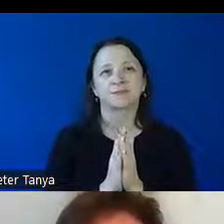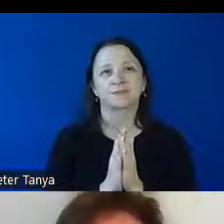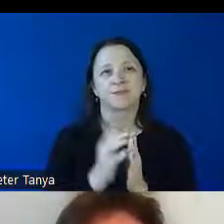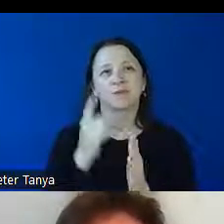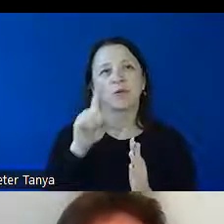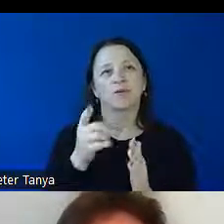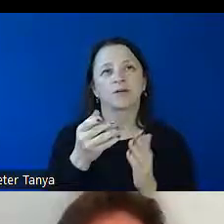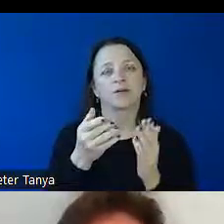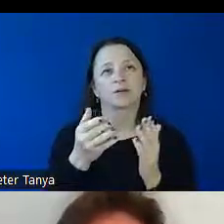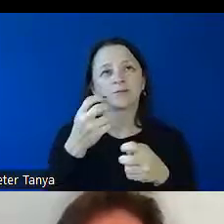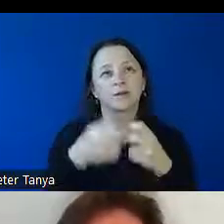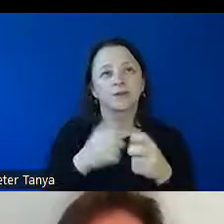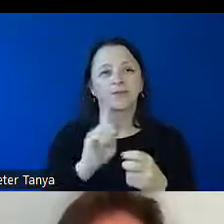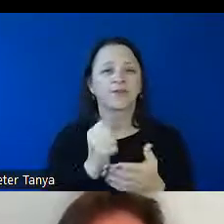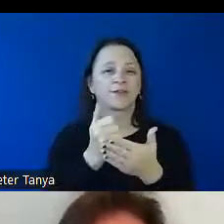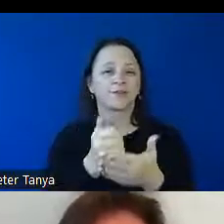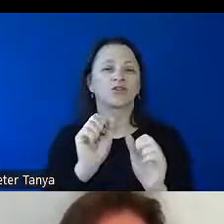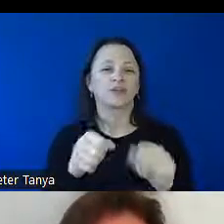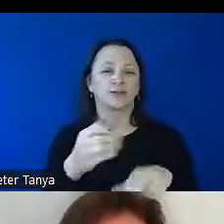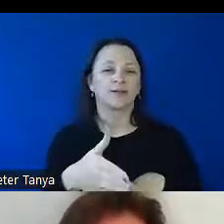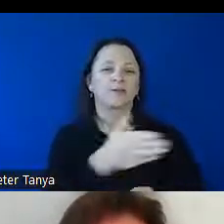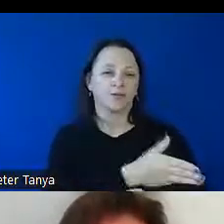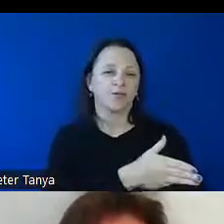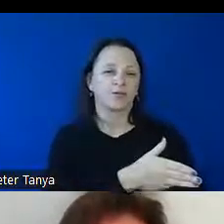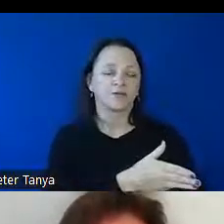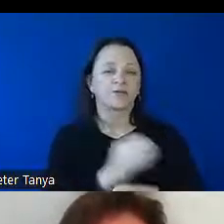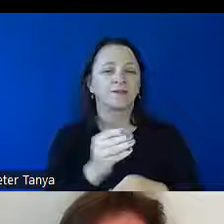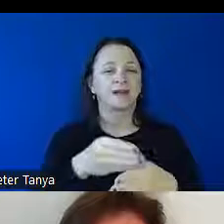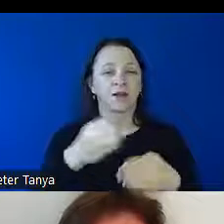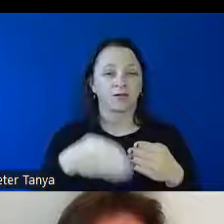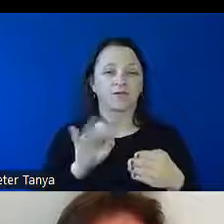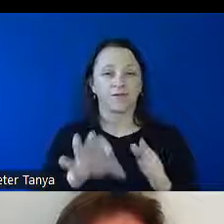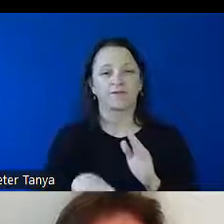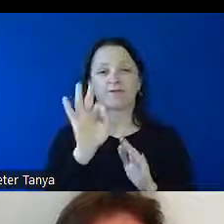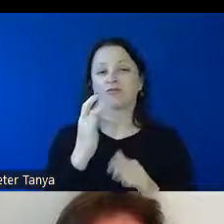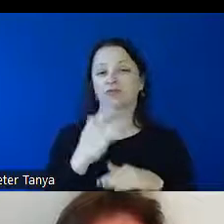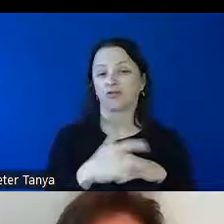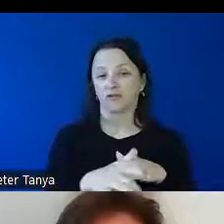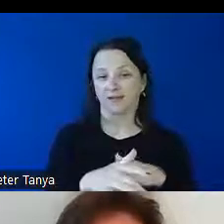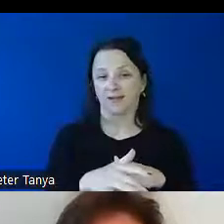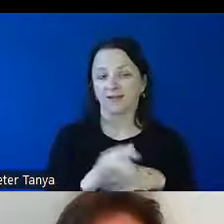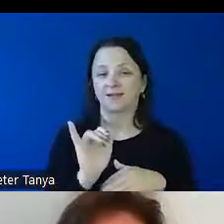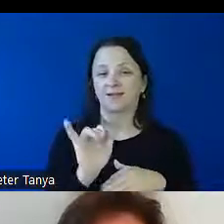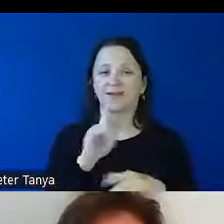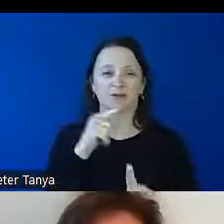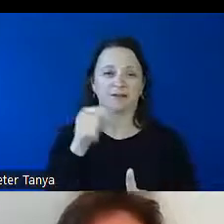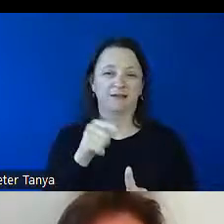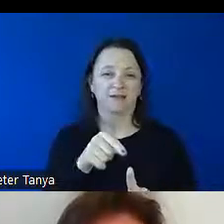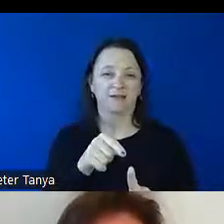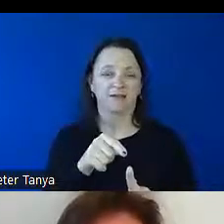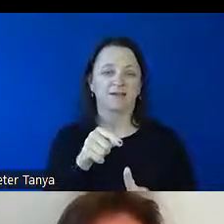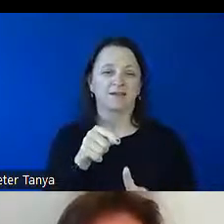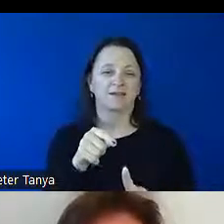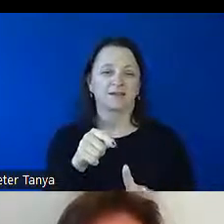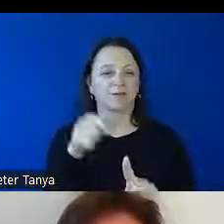conditions where interventions may improve outcome if detected early. And that really is the impetus